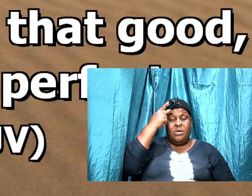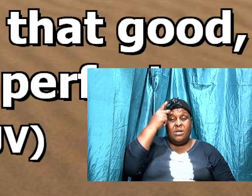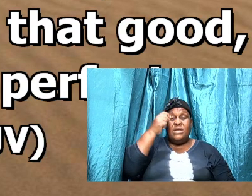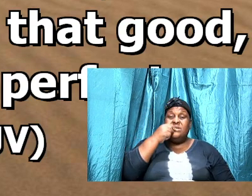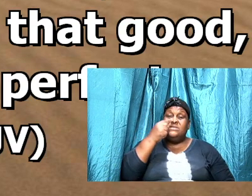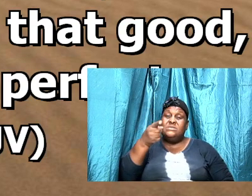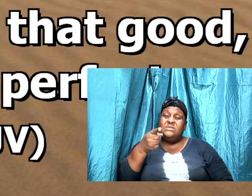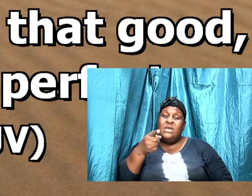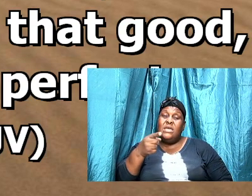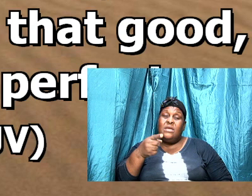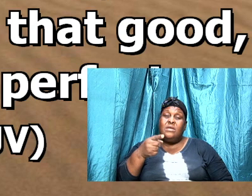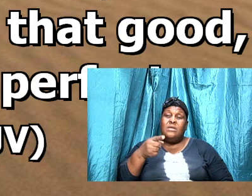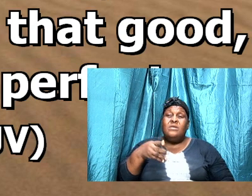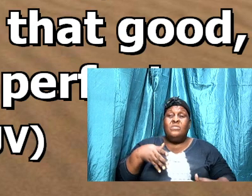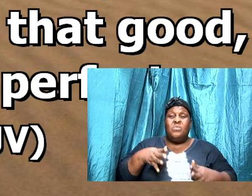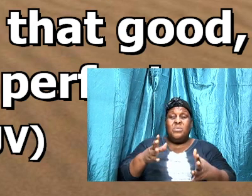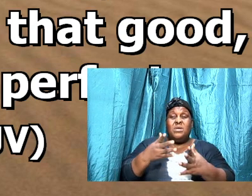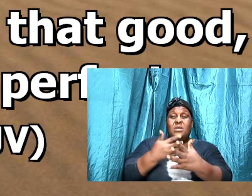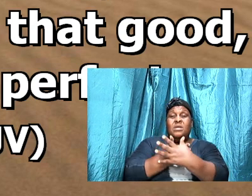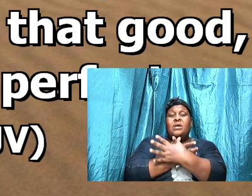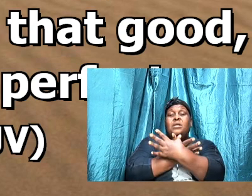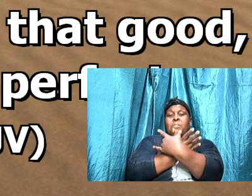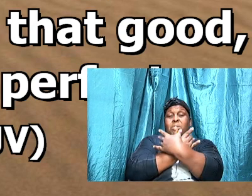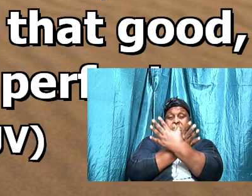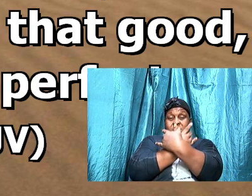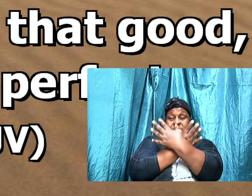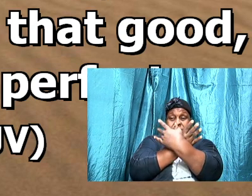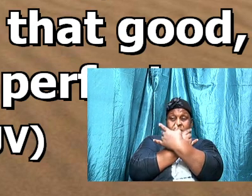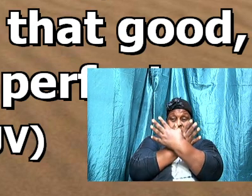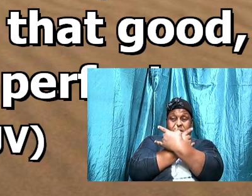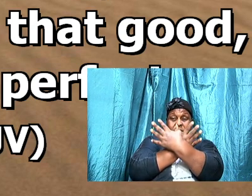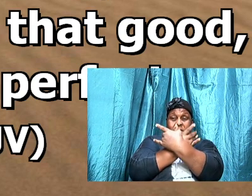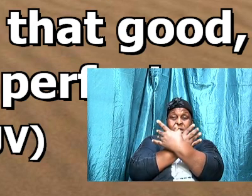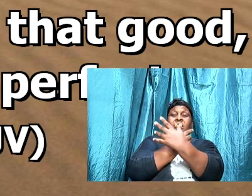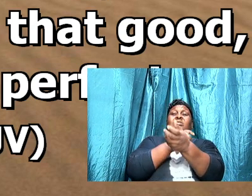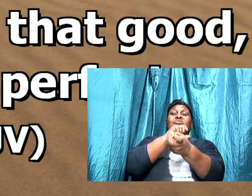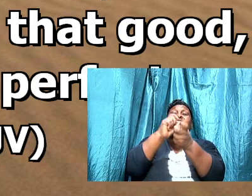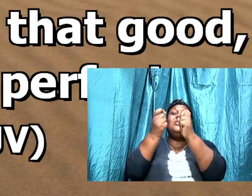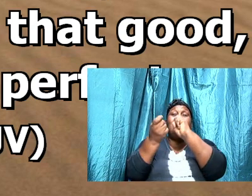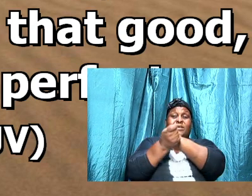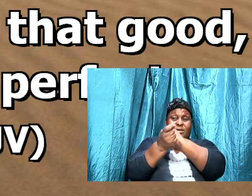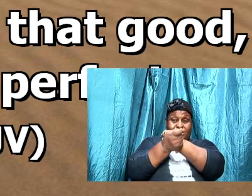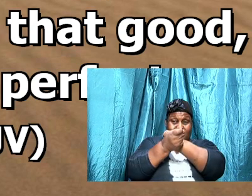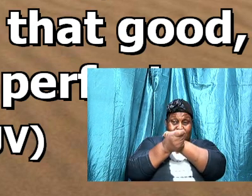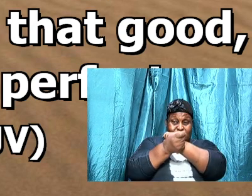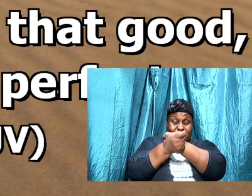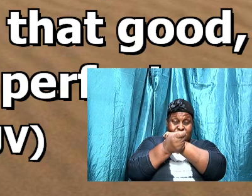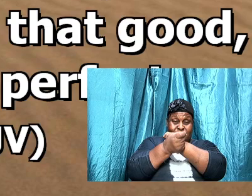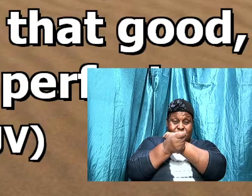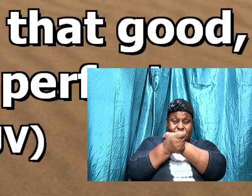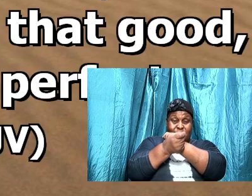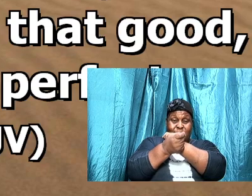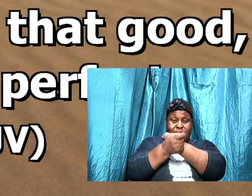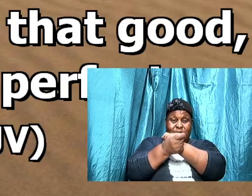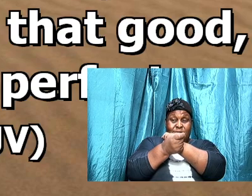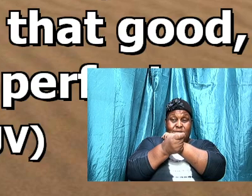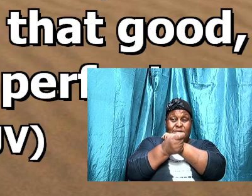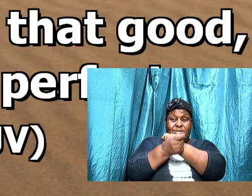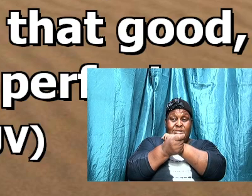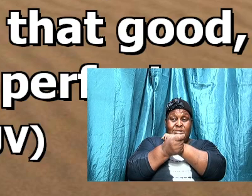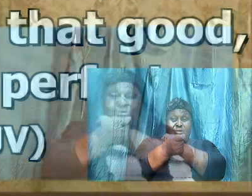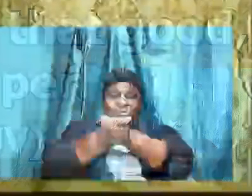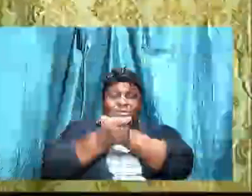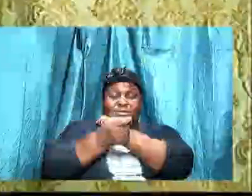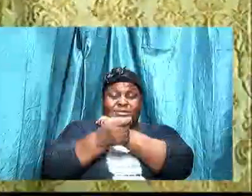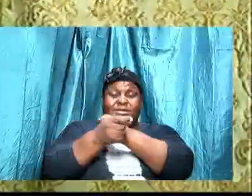the process that a butterfly go through, as it were. You know, as a butterfly is, you know, he's